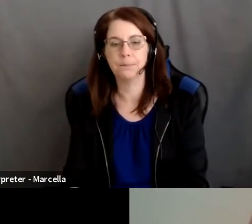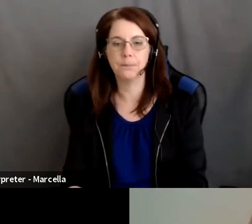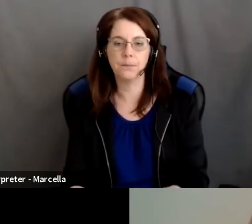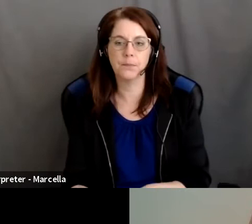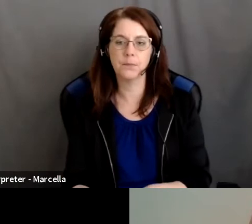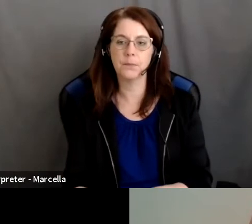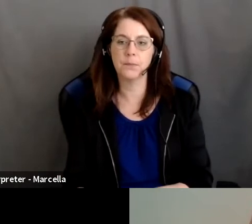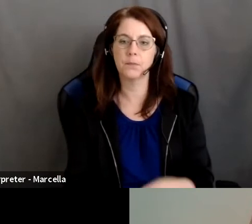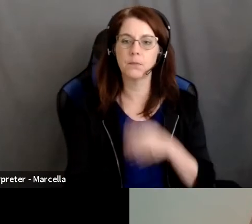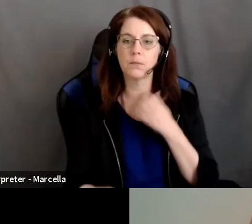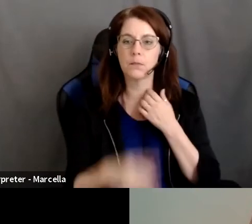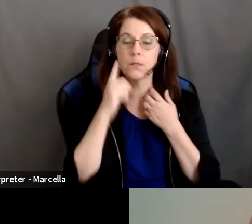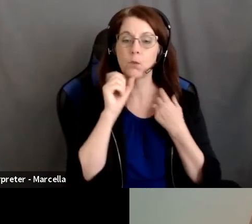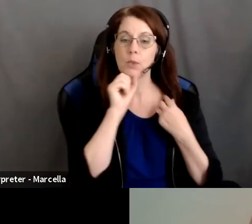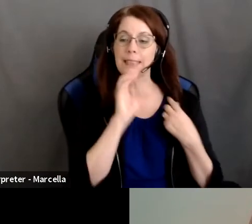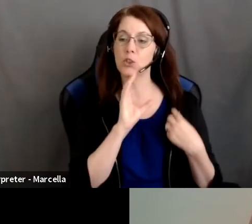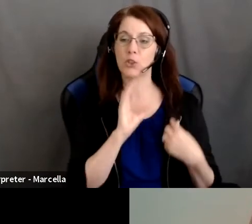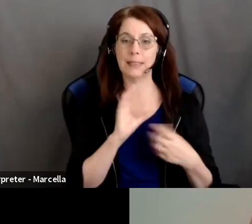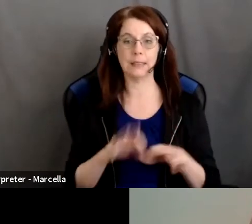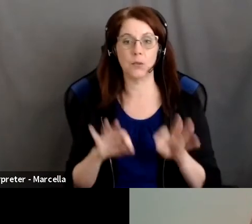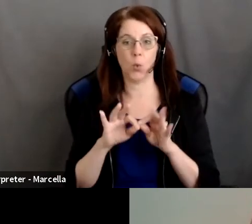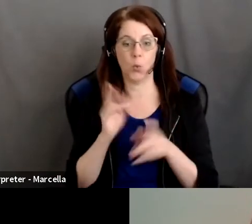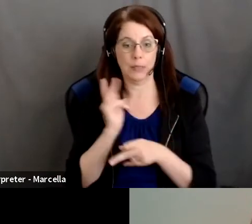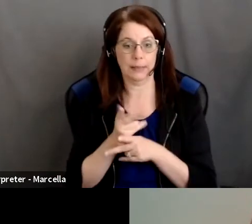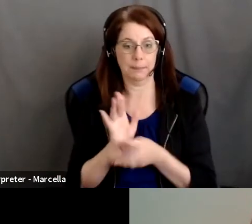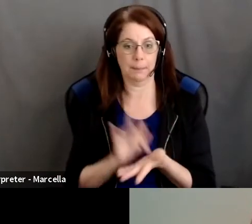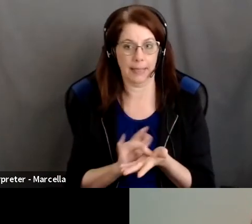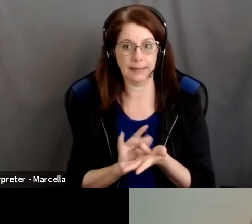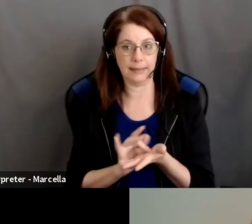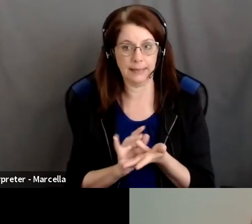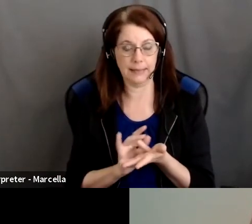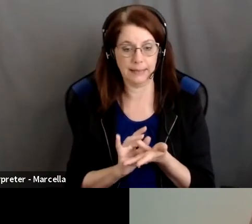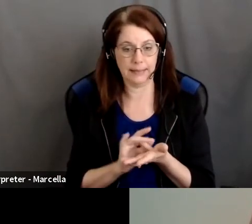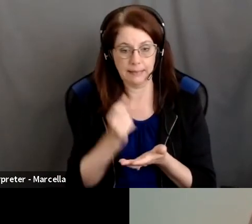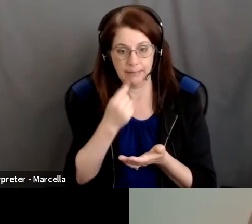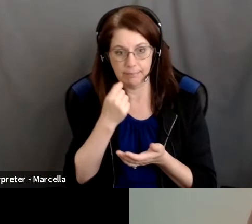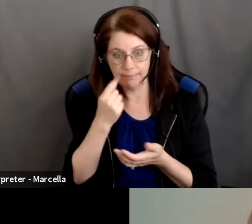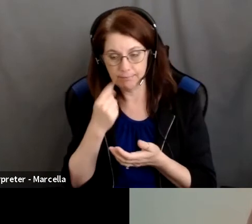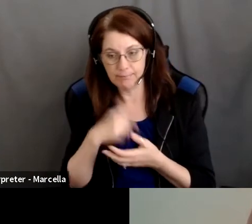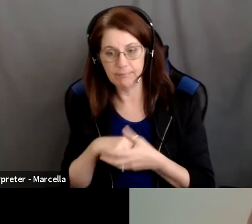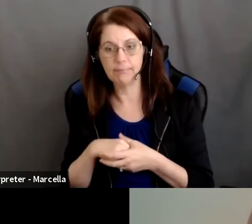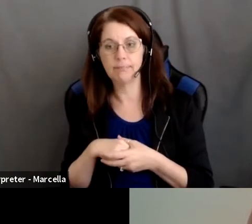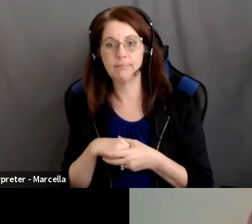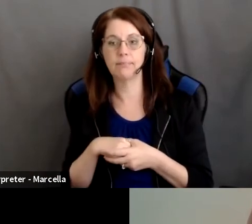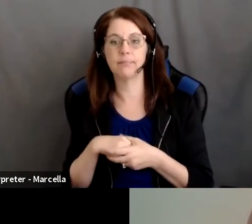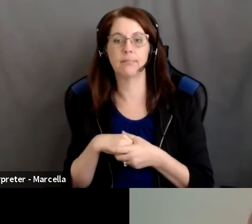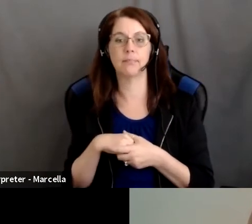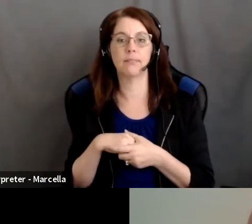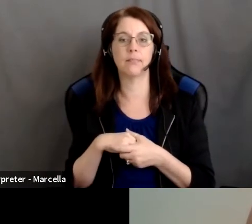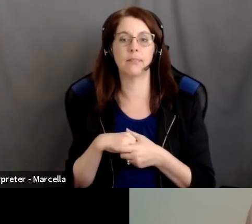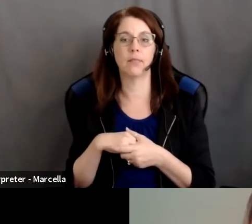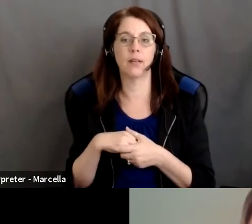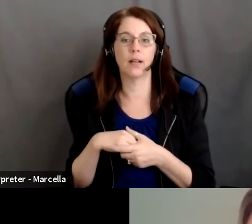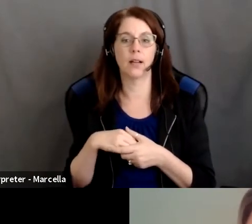For seniors, it's important that we keep up with our medications, and there are a